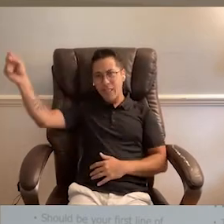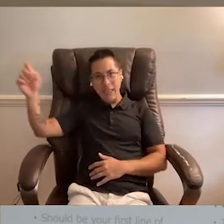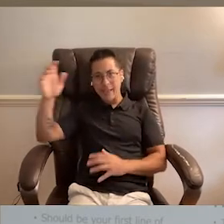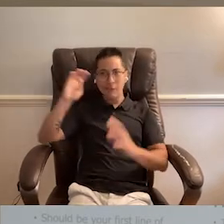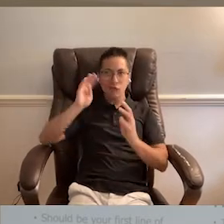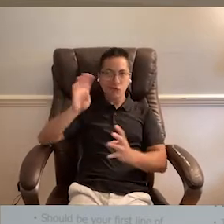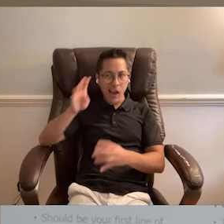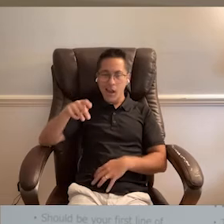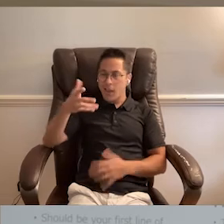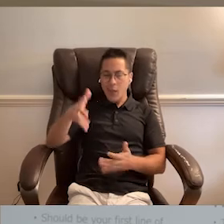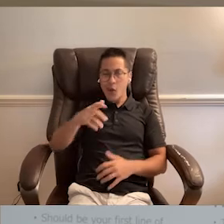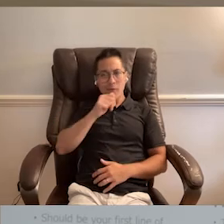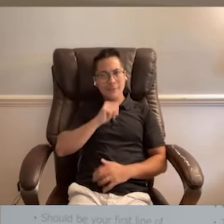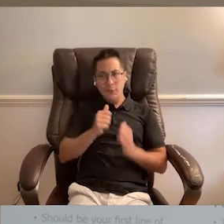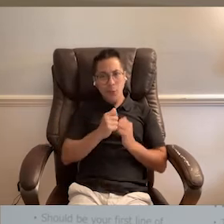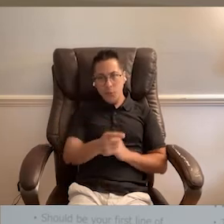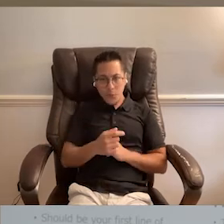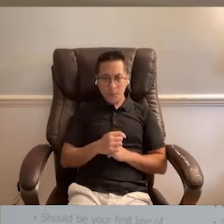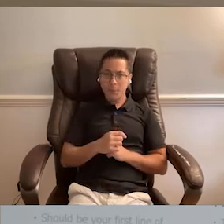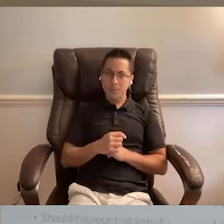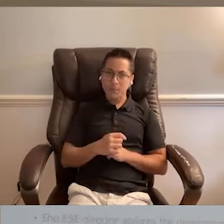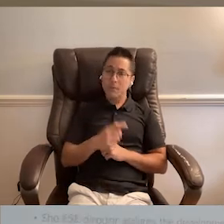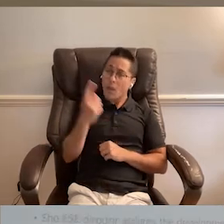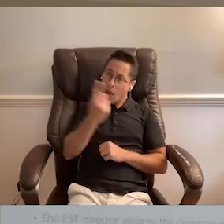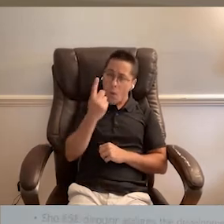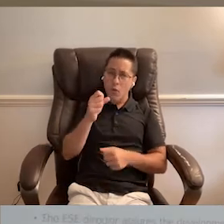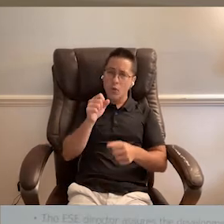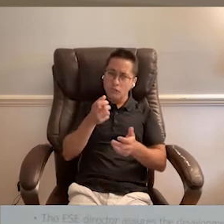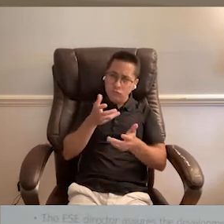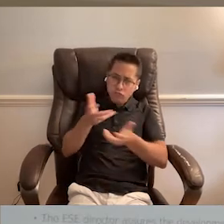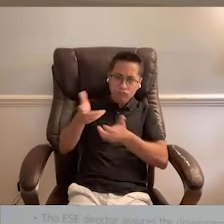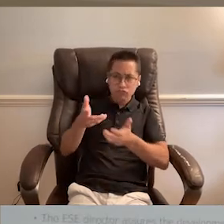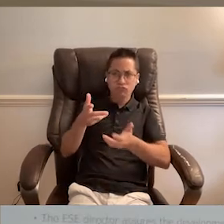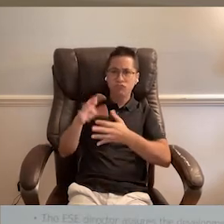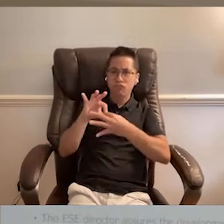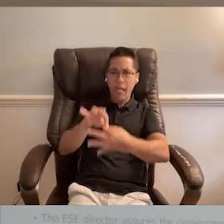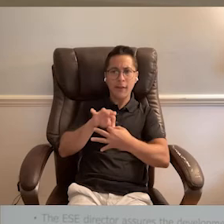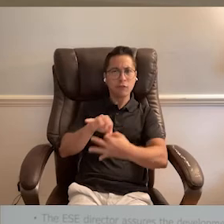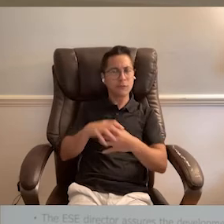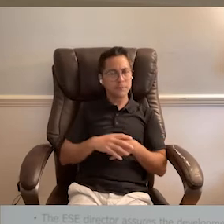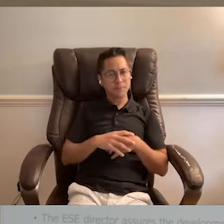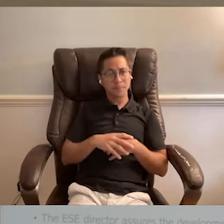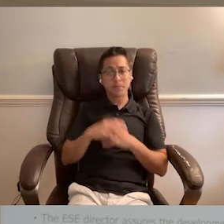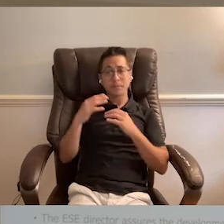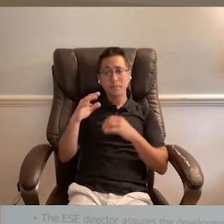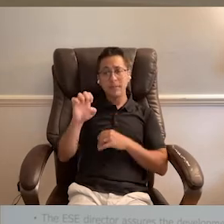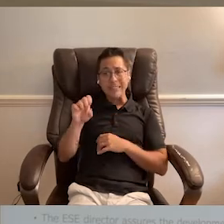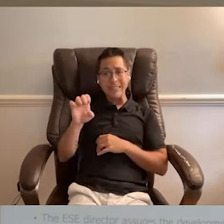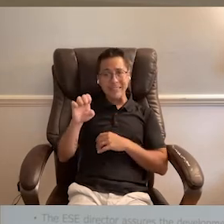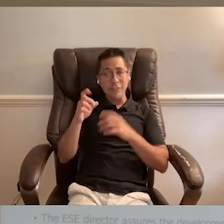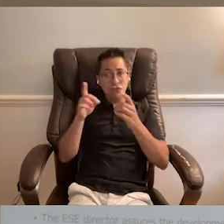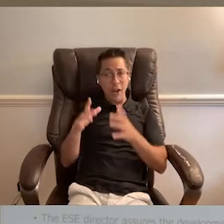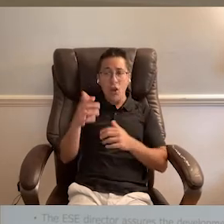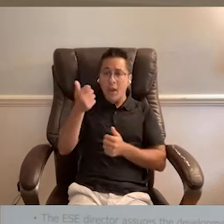you. So always work those bridges, okay? The ESC director, every school district has